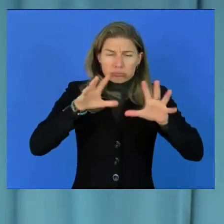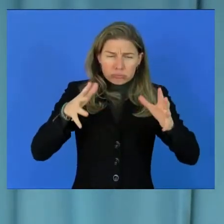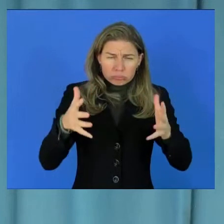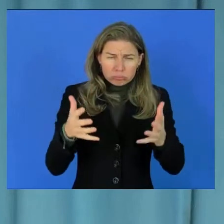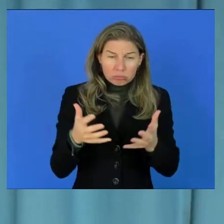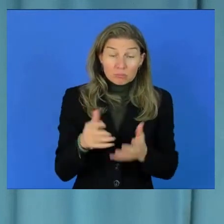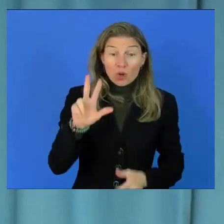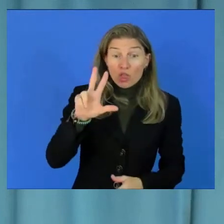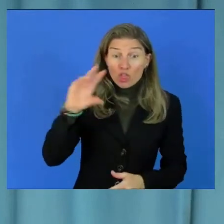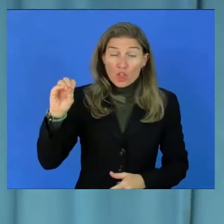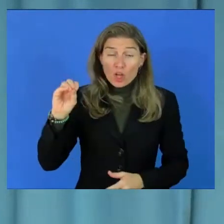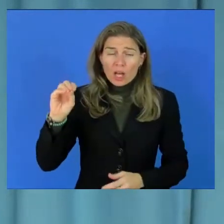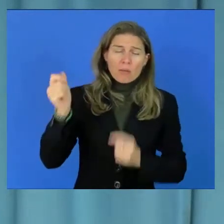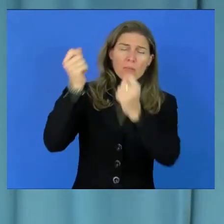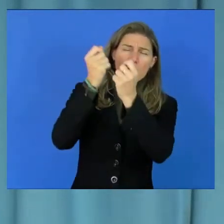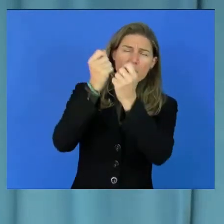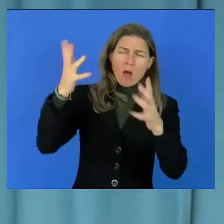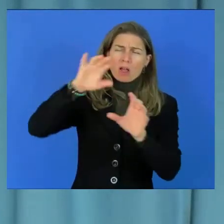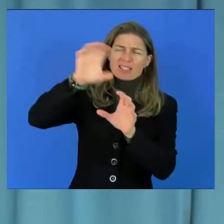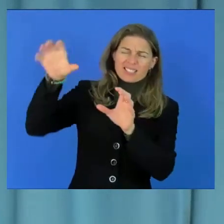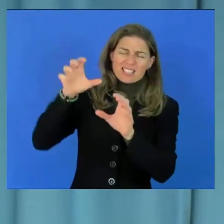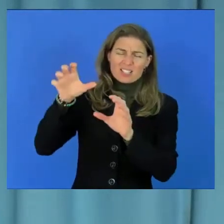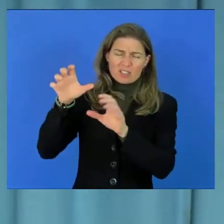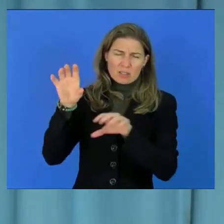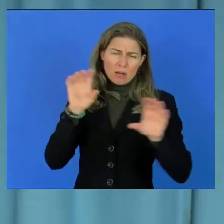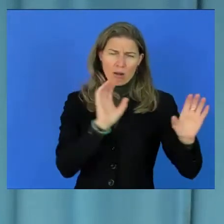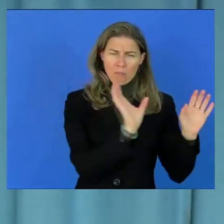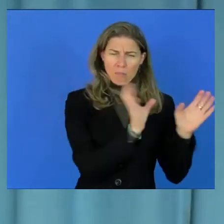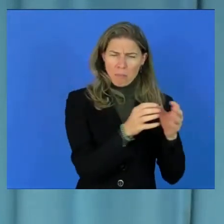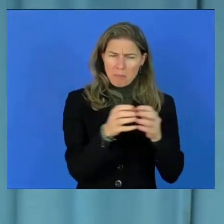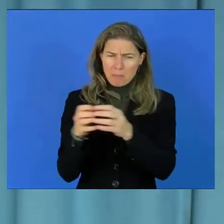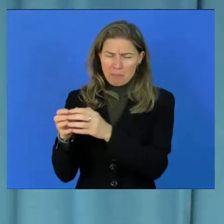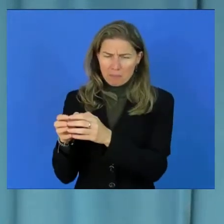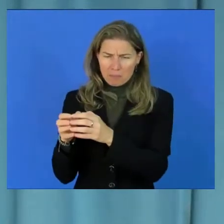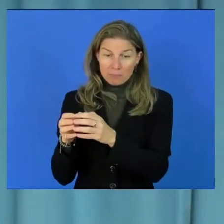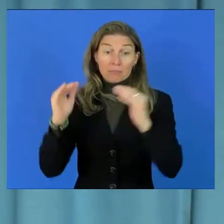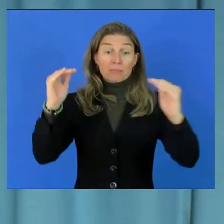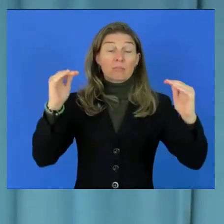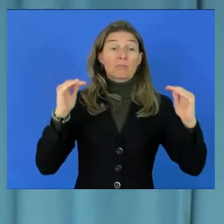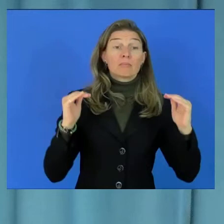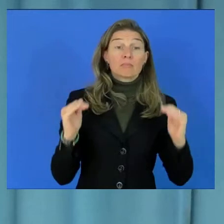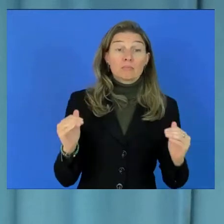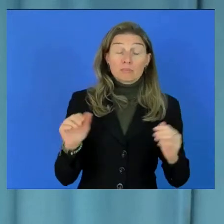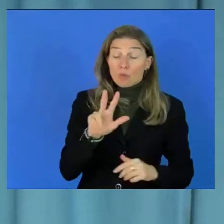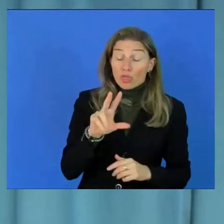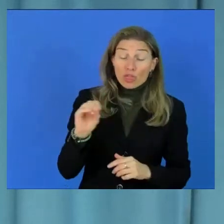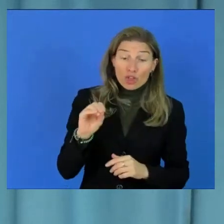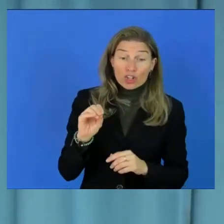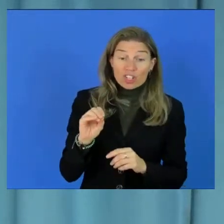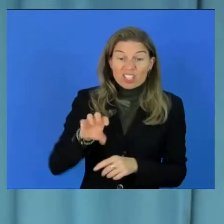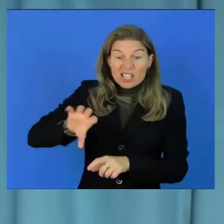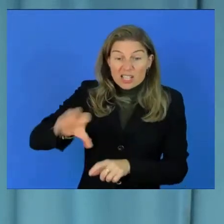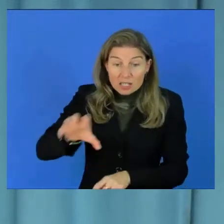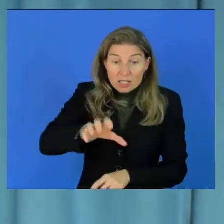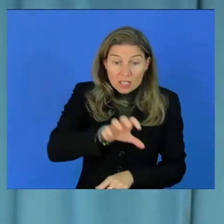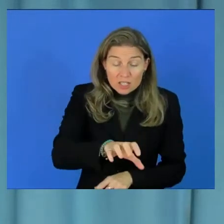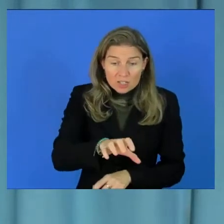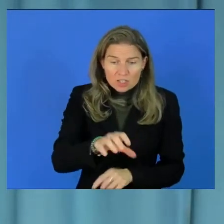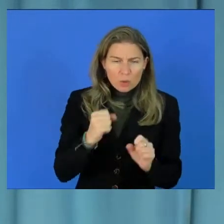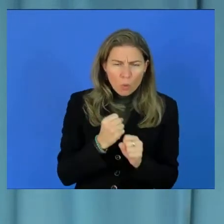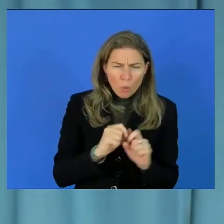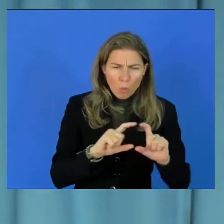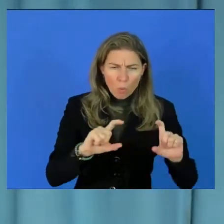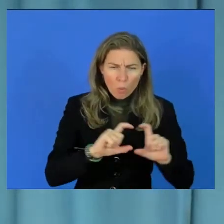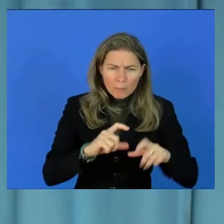multinational enterprises and over 30 national company networks working jointly for